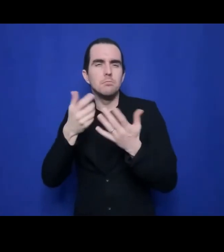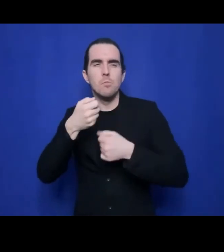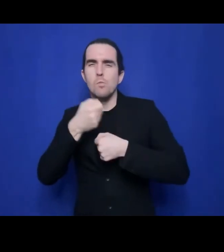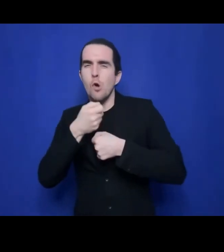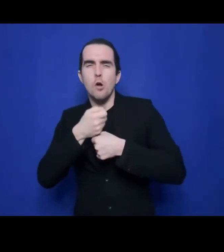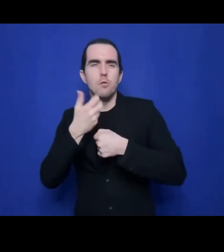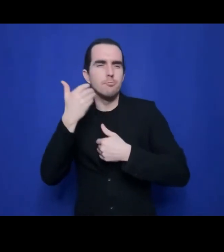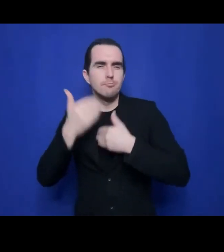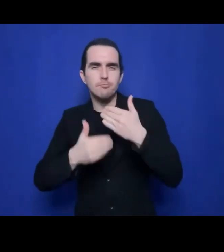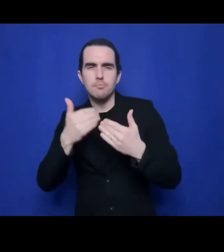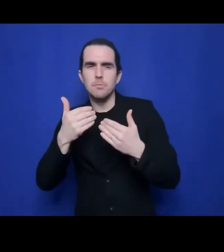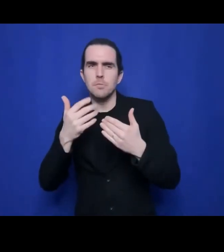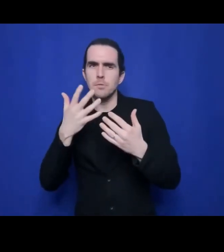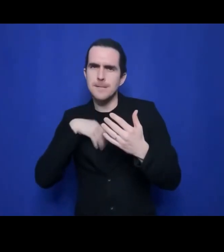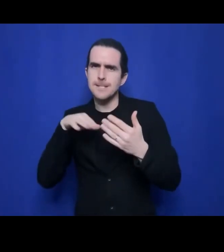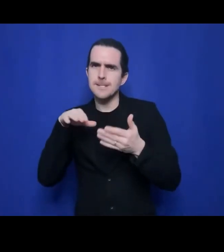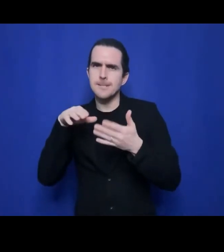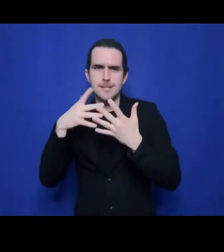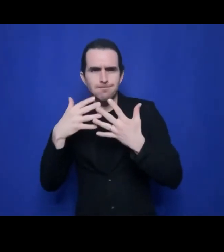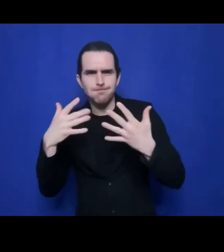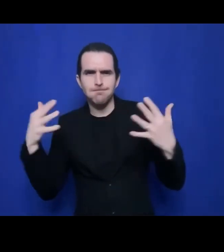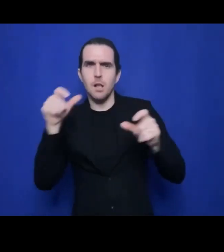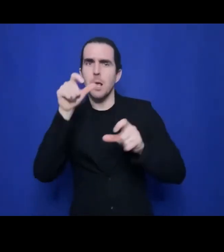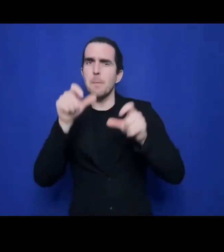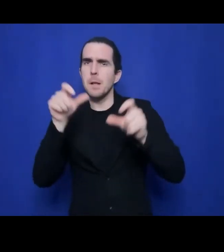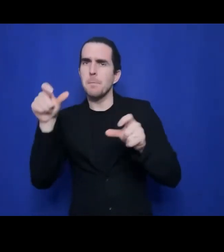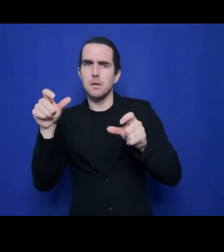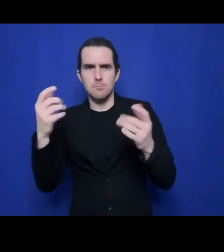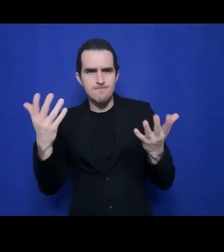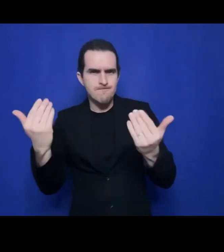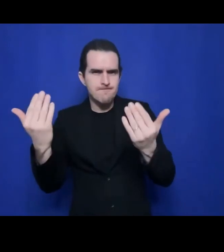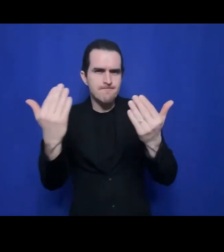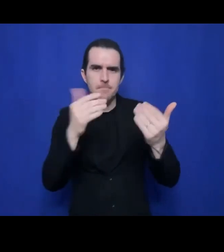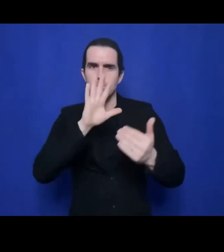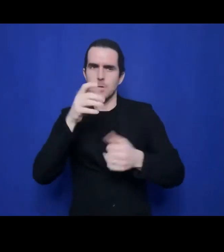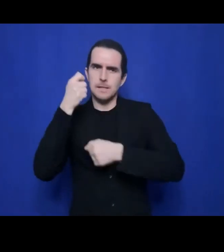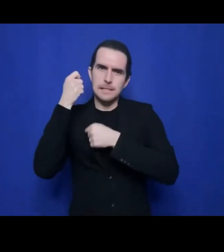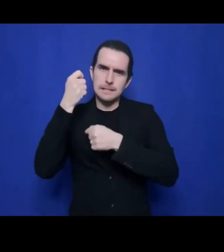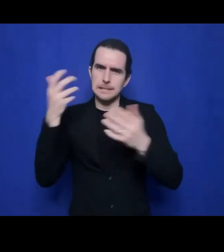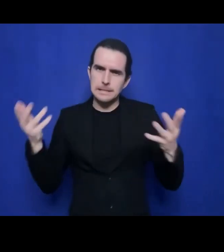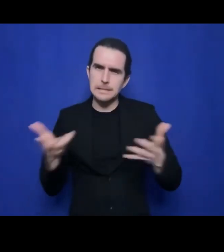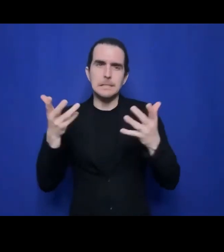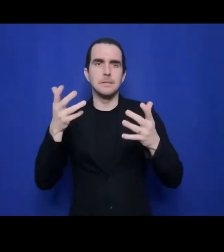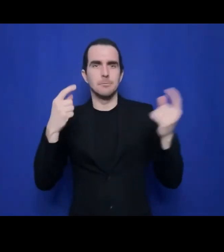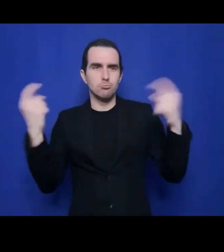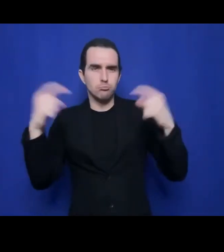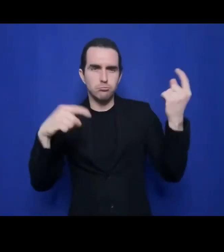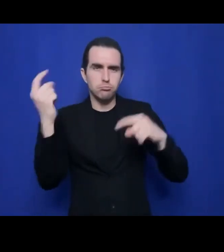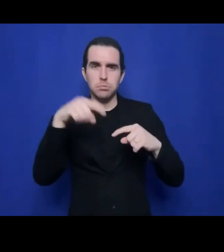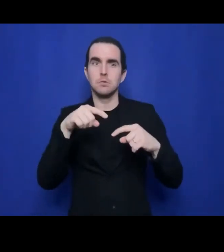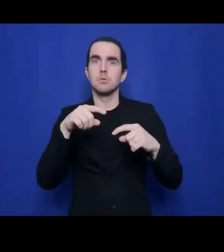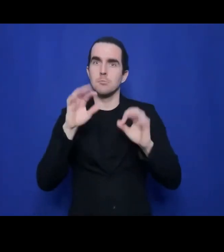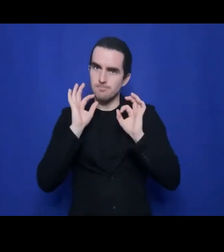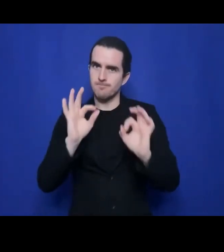Because being indigenous or non-binary, you face different types of discrimination,